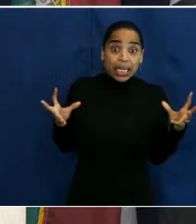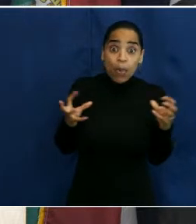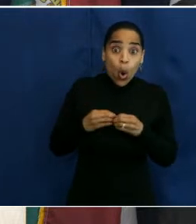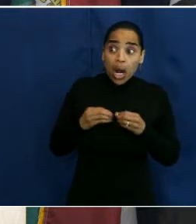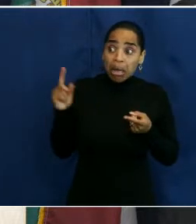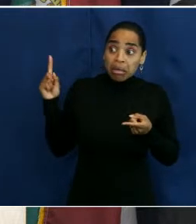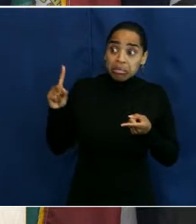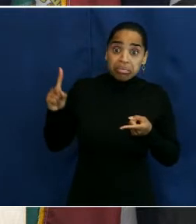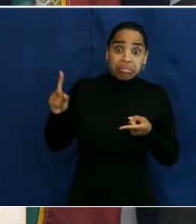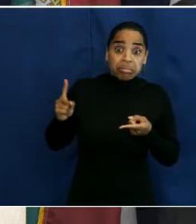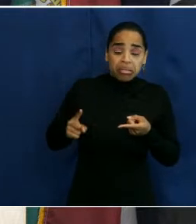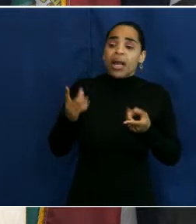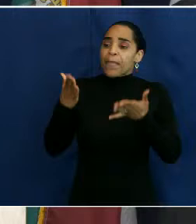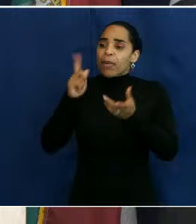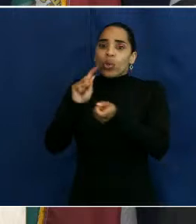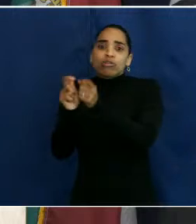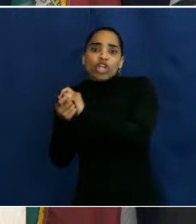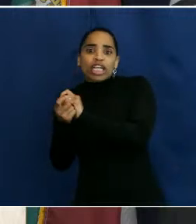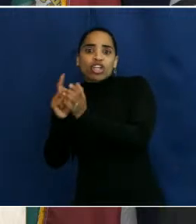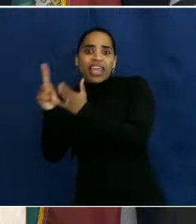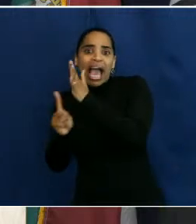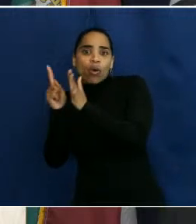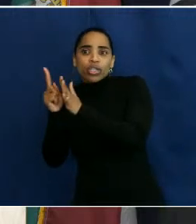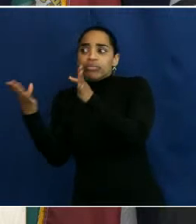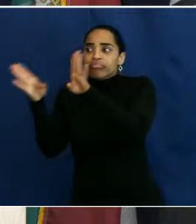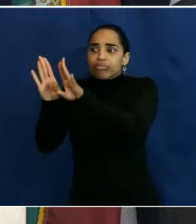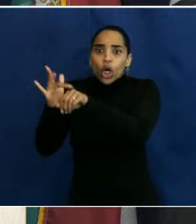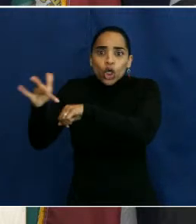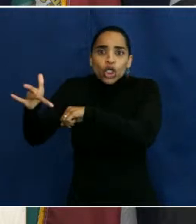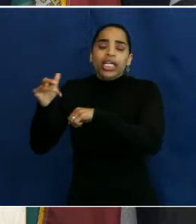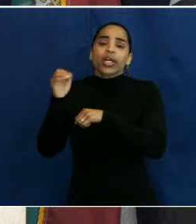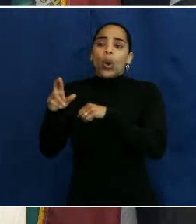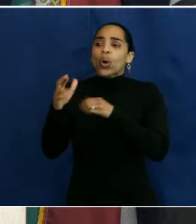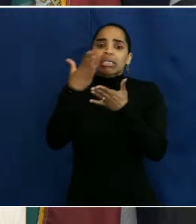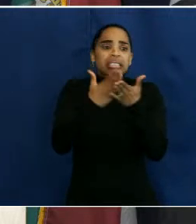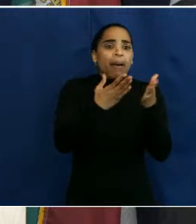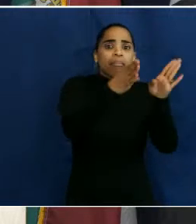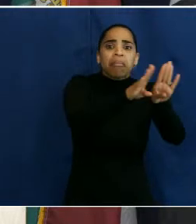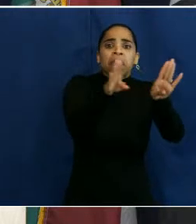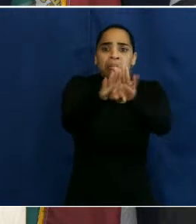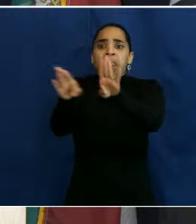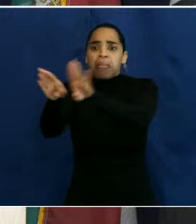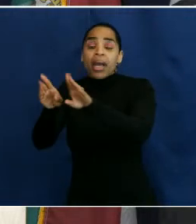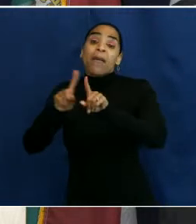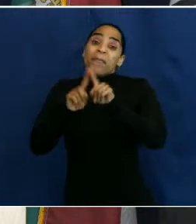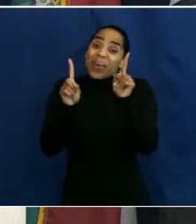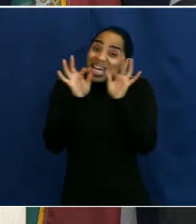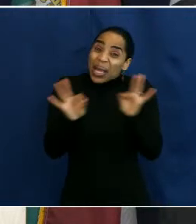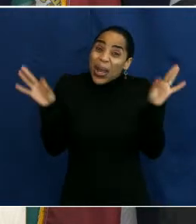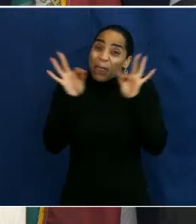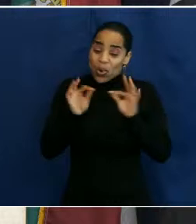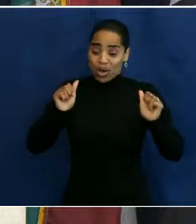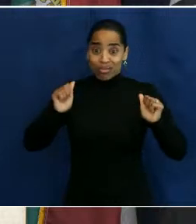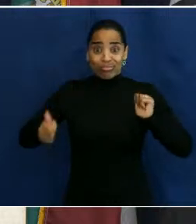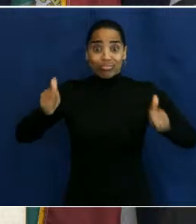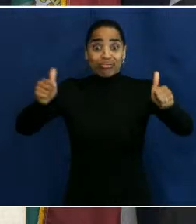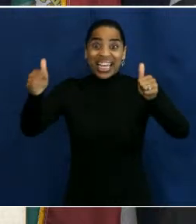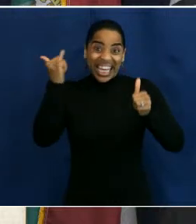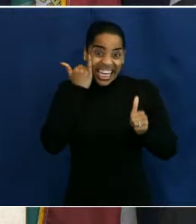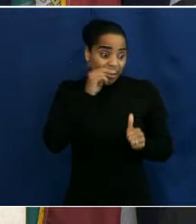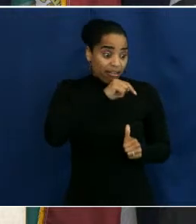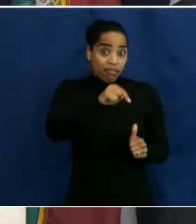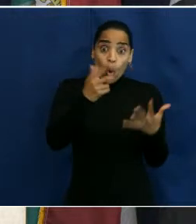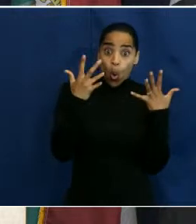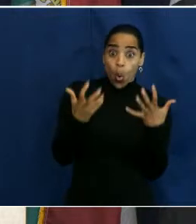to hours or perhaps locations, but we're very committed to ensuring that a COVID test is